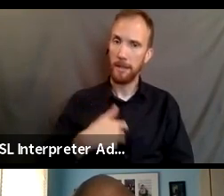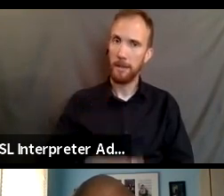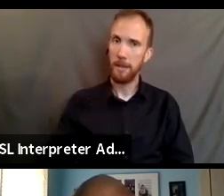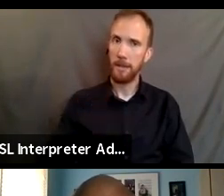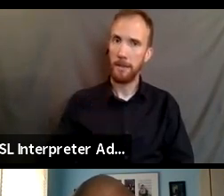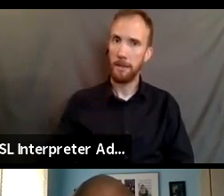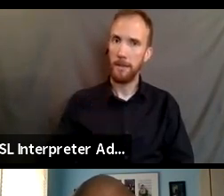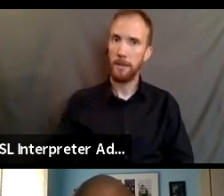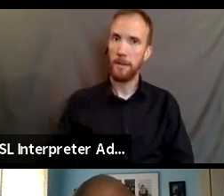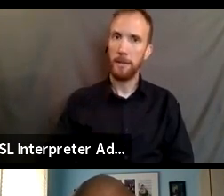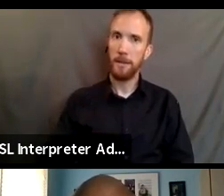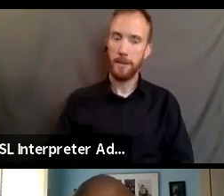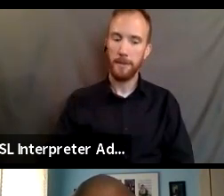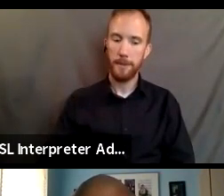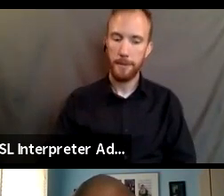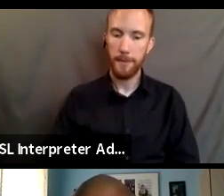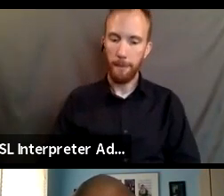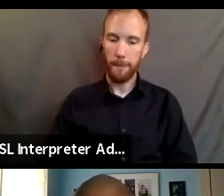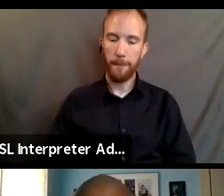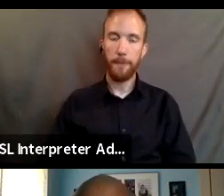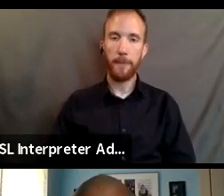ms fitzgerald please